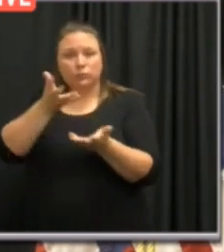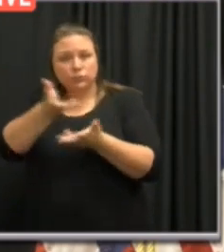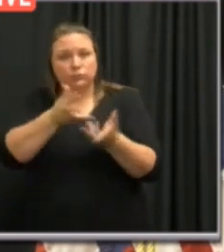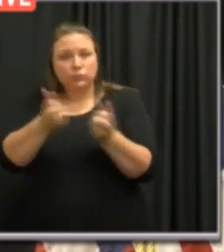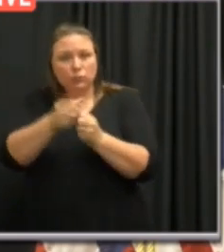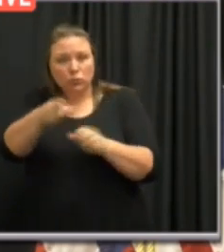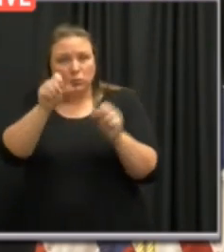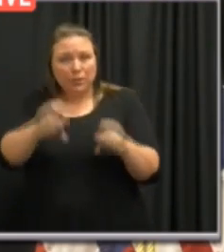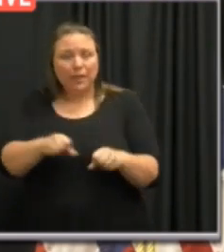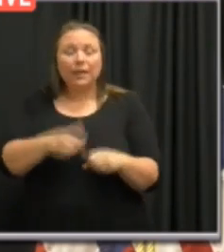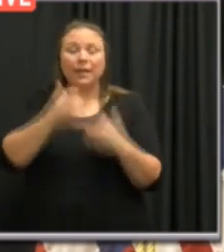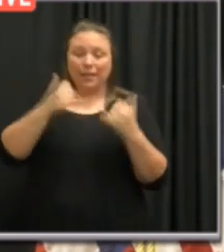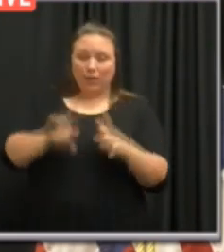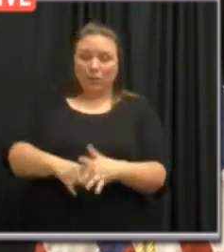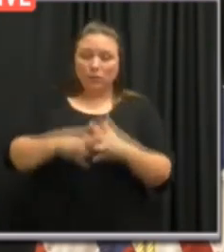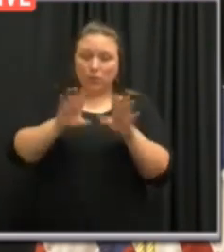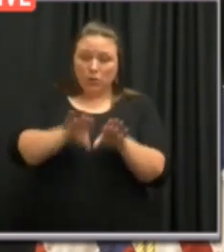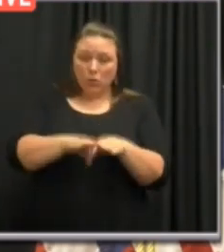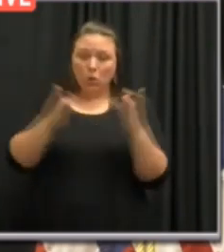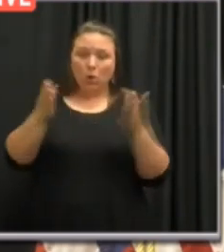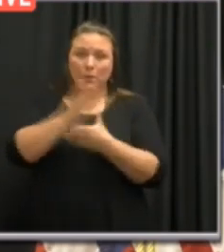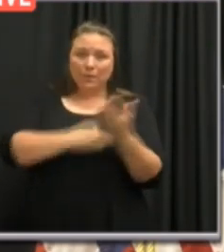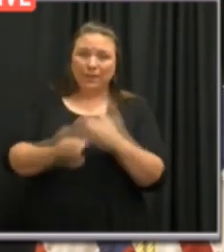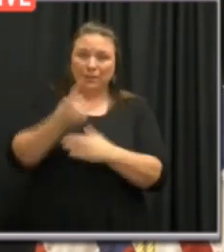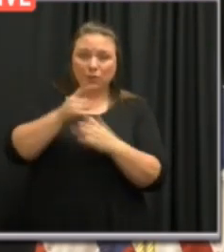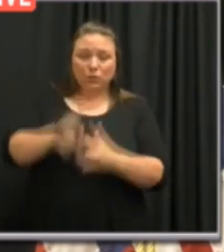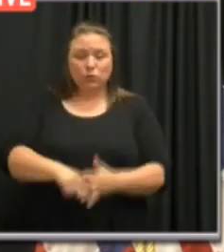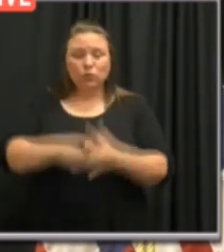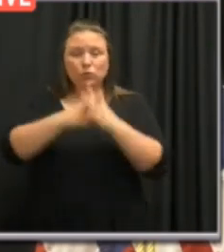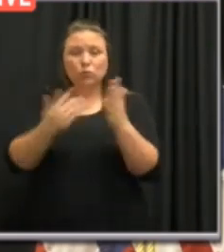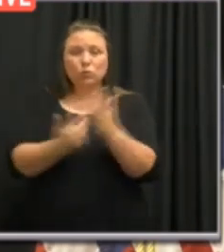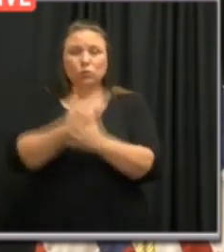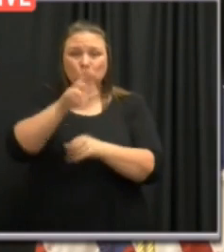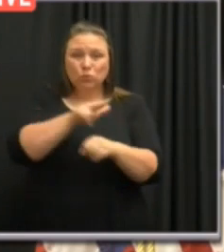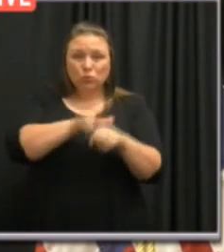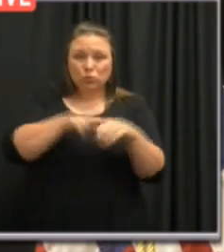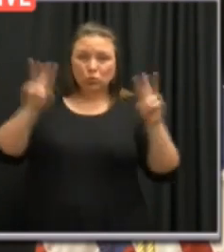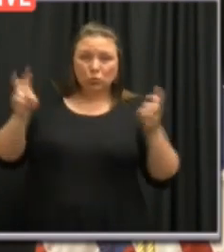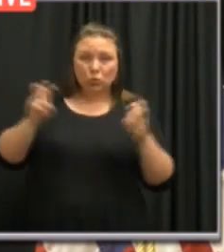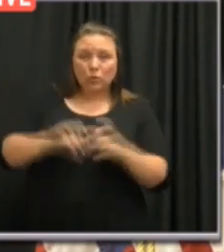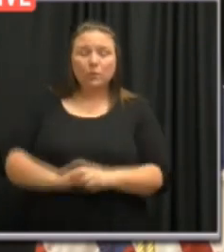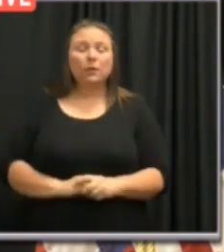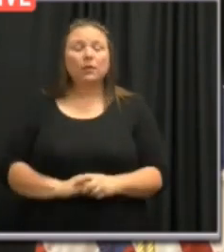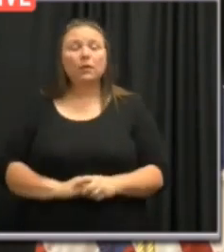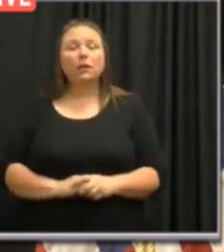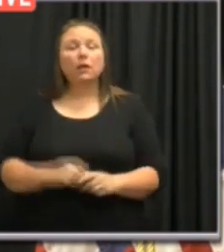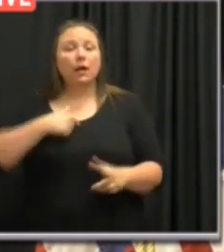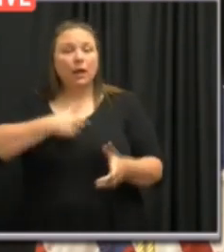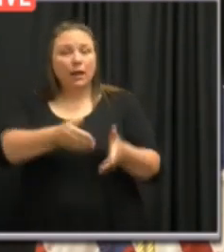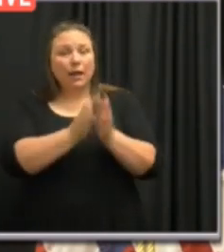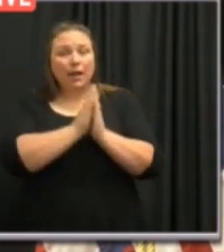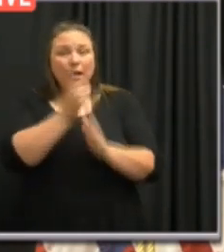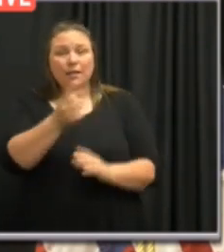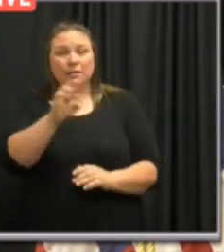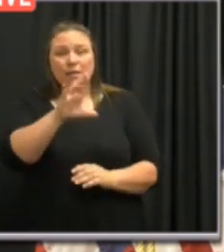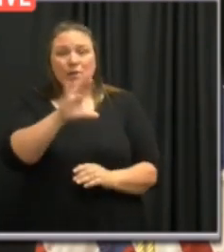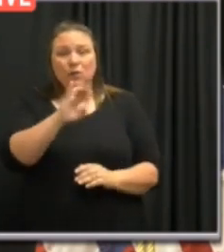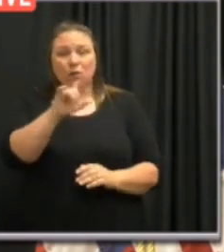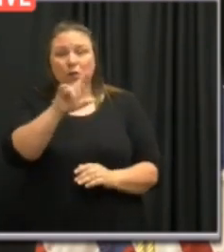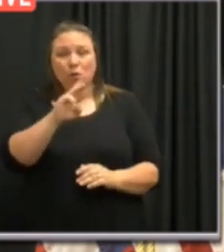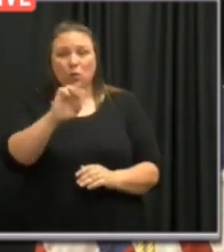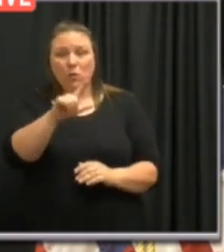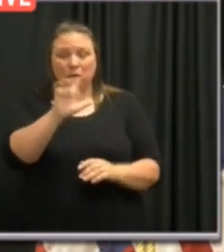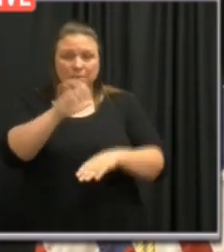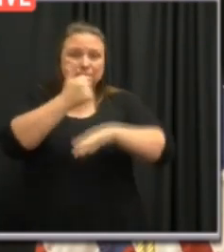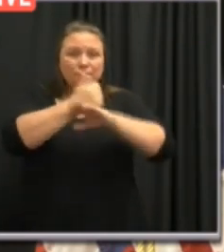as we enter phase one and we start a new normal in our response to this virus, I've asked Dr. Caldwell to develop a